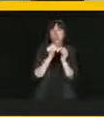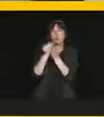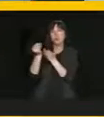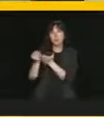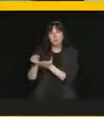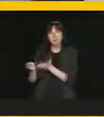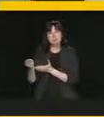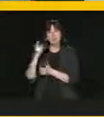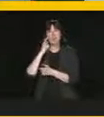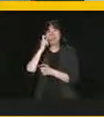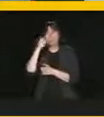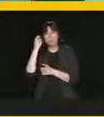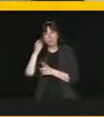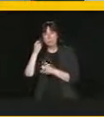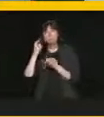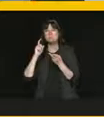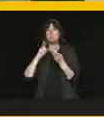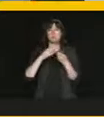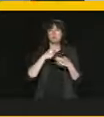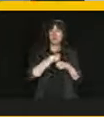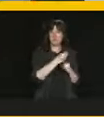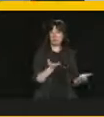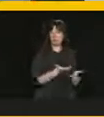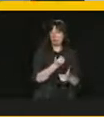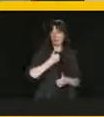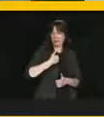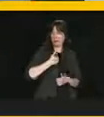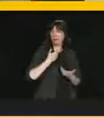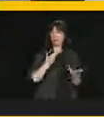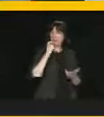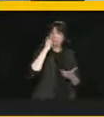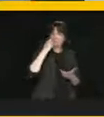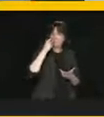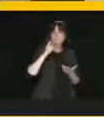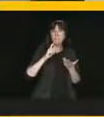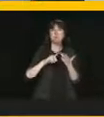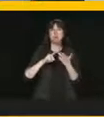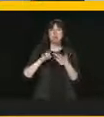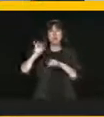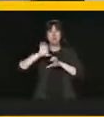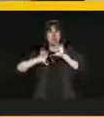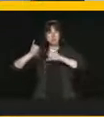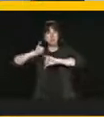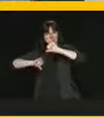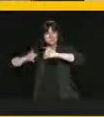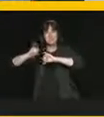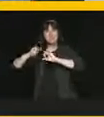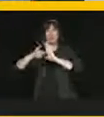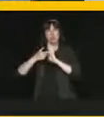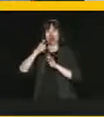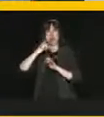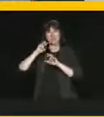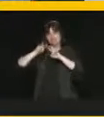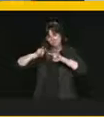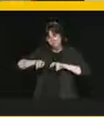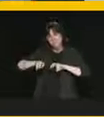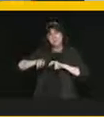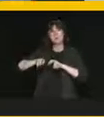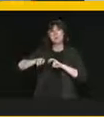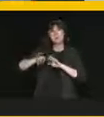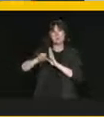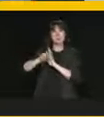of necessary swabs and domestic production, with production of the reagent, which is the chemical necessary to analyze the